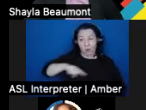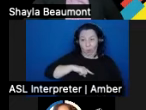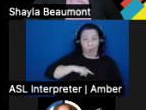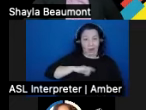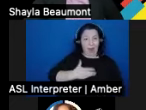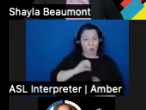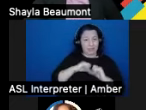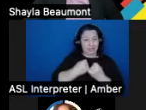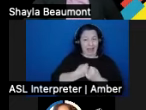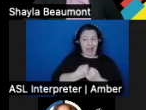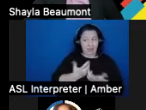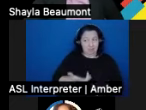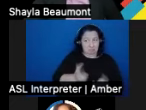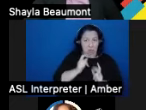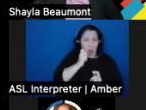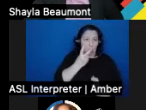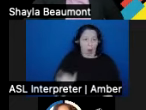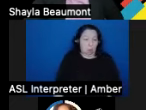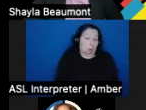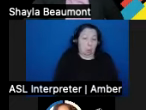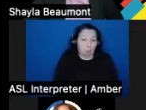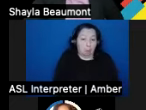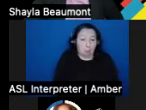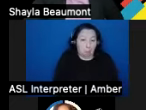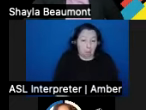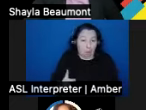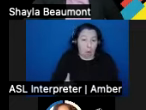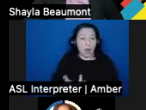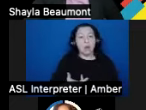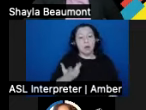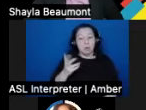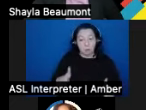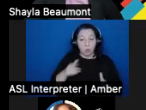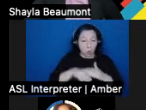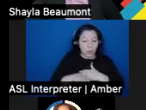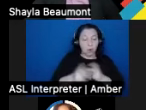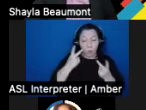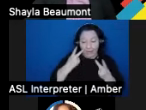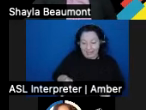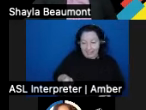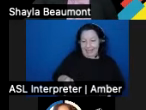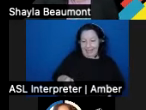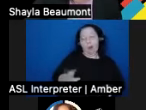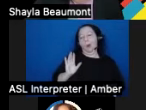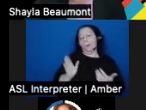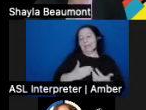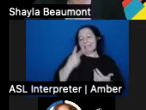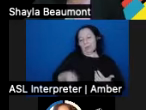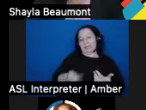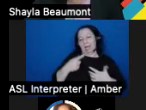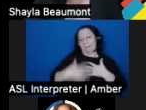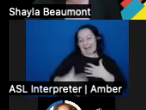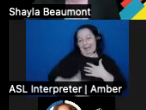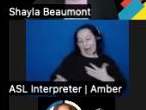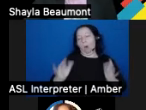folks aren't questioning that as much, right? They're going in, or they can see it. It's something that we can diagnose. Oh, you're bleeding. That must be